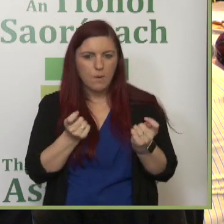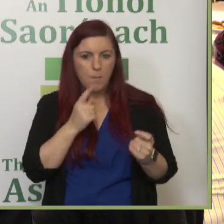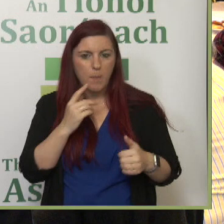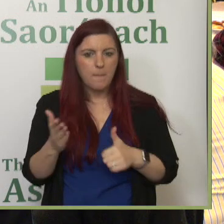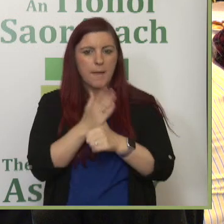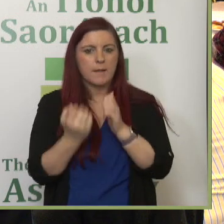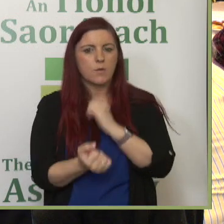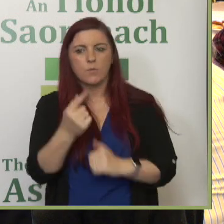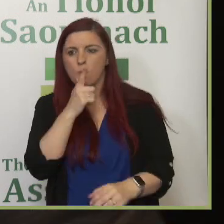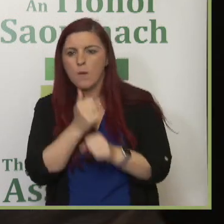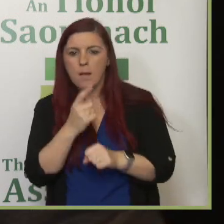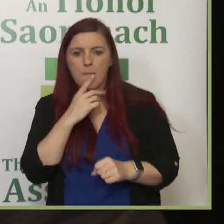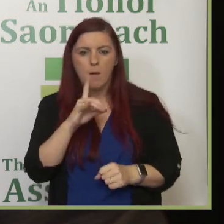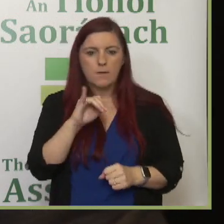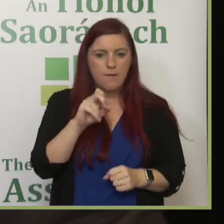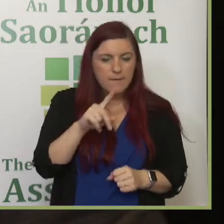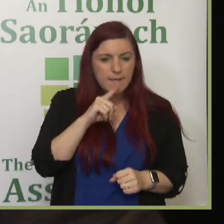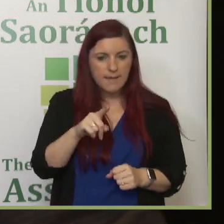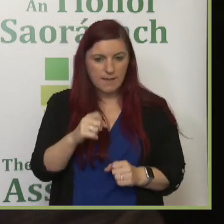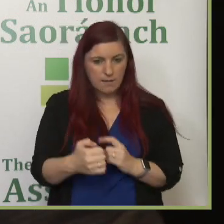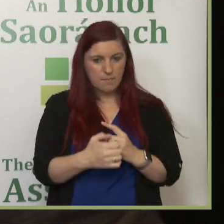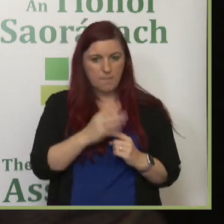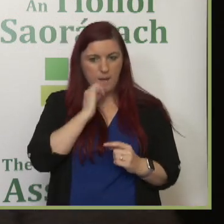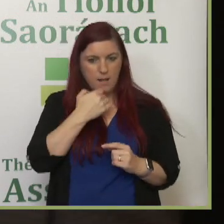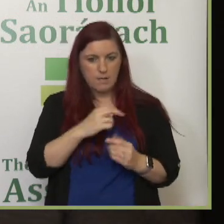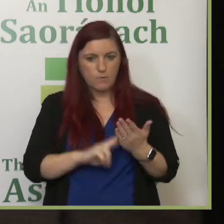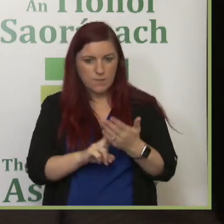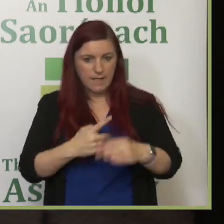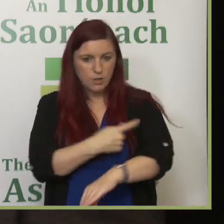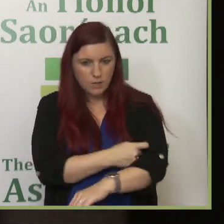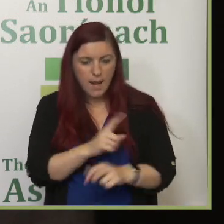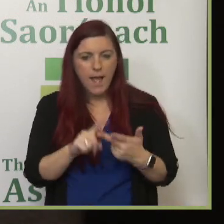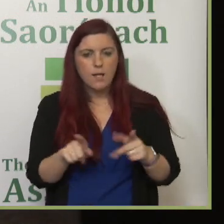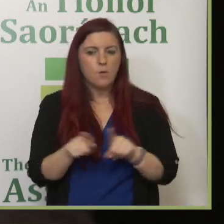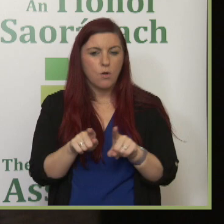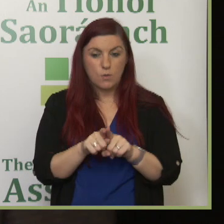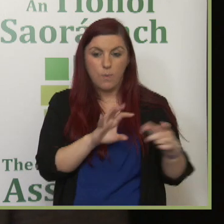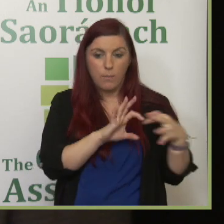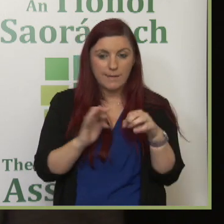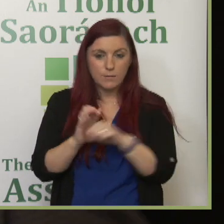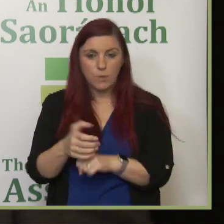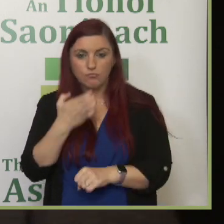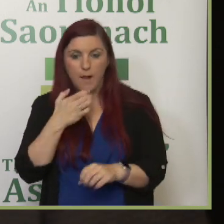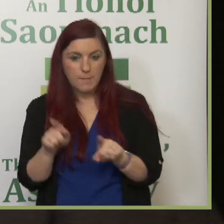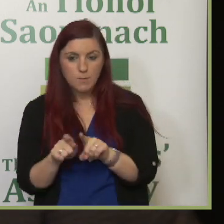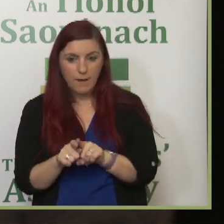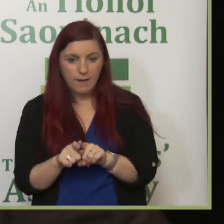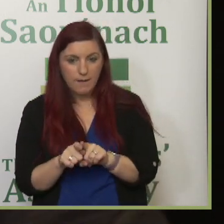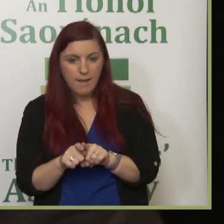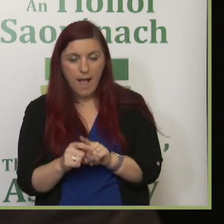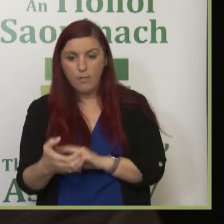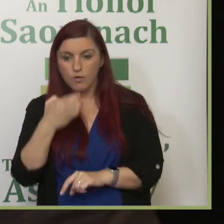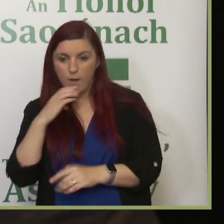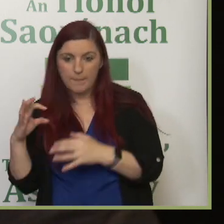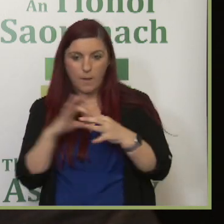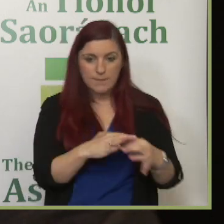things like HIV risk behaviour related to injecting, and then the associated criminality that was associated with